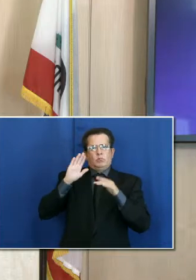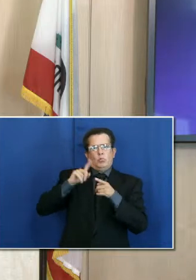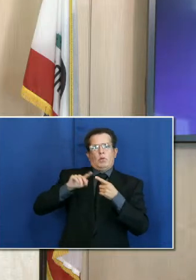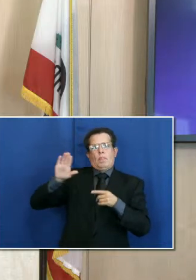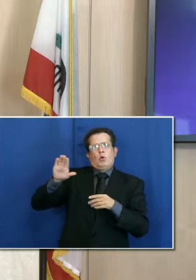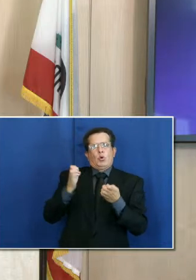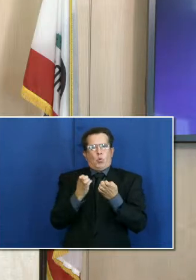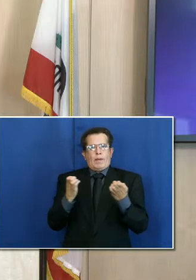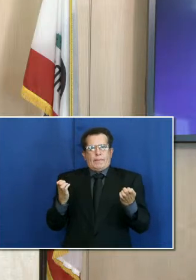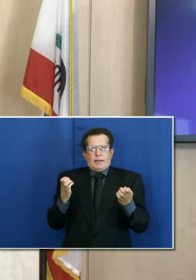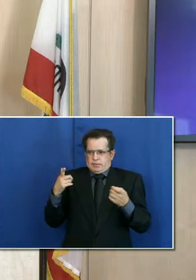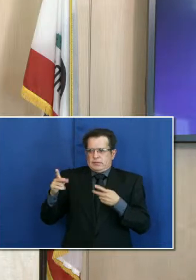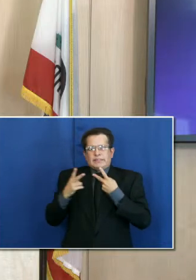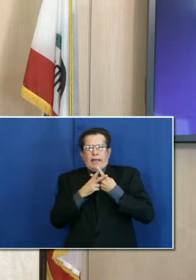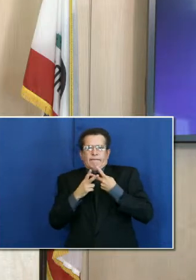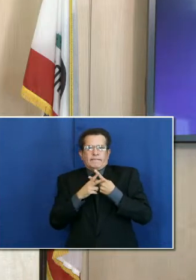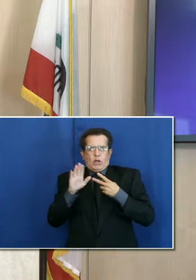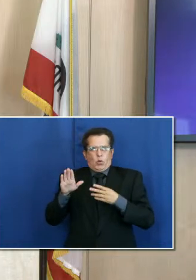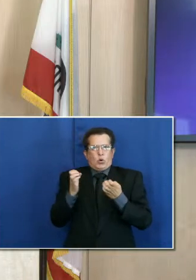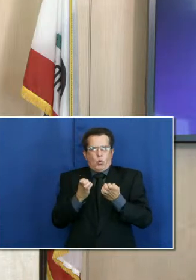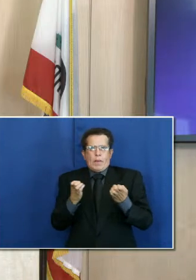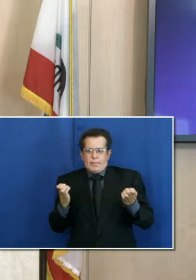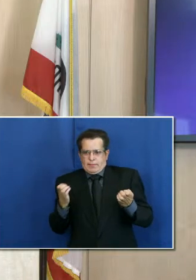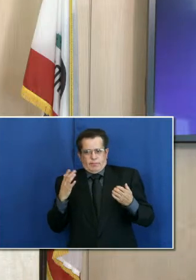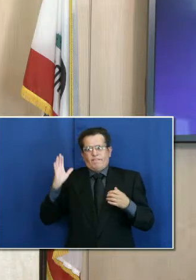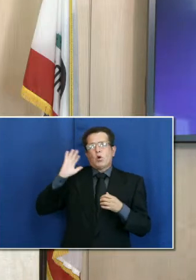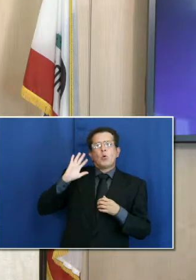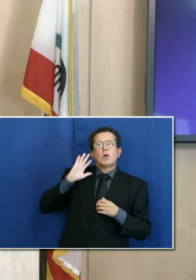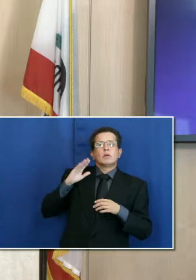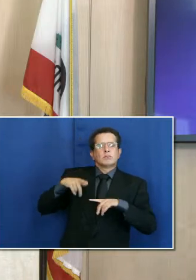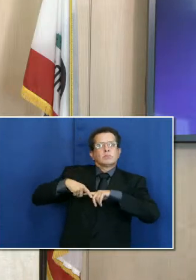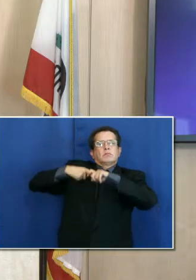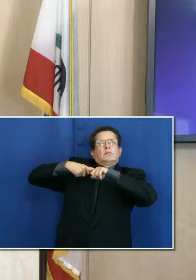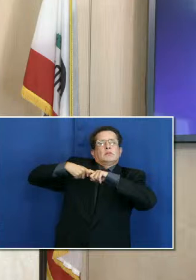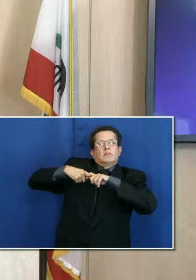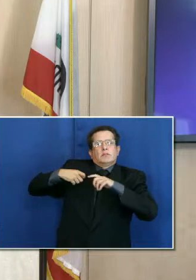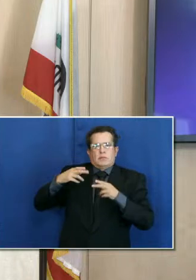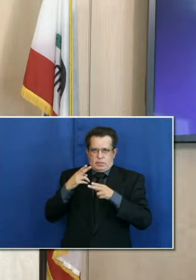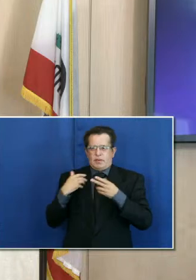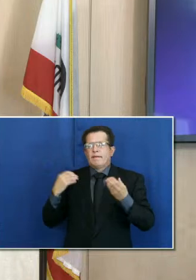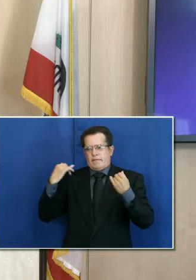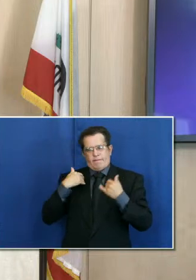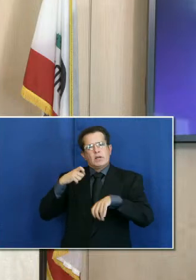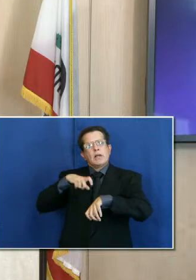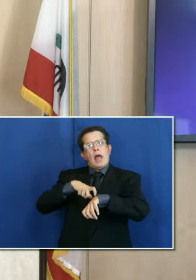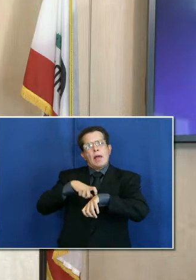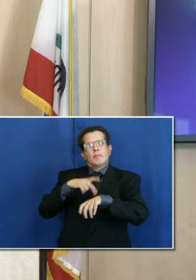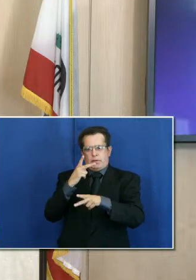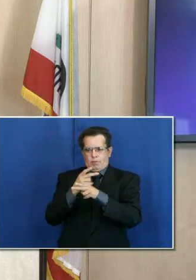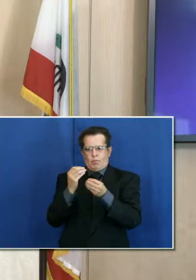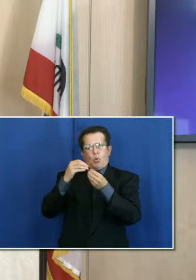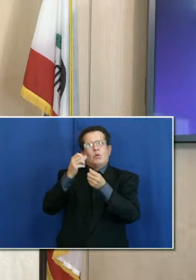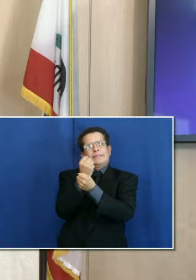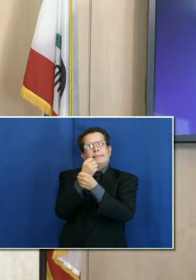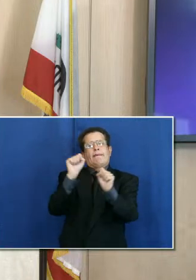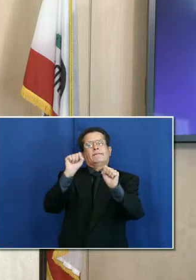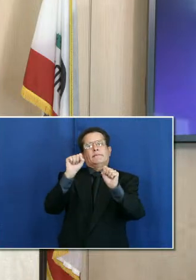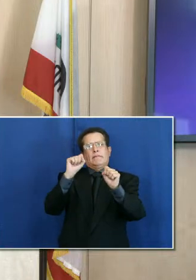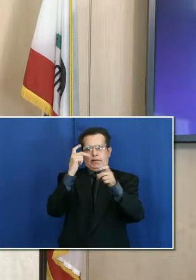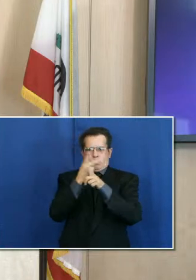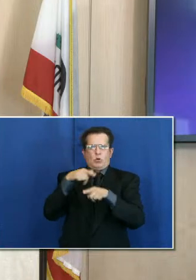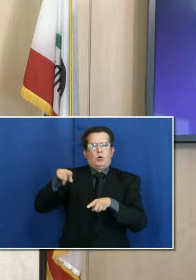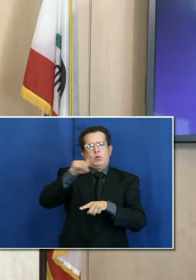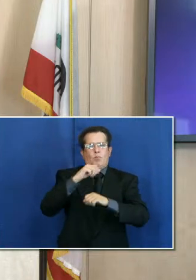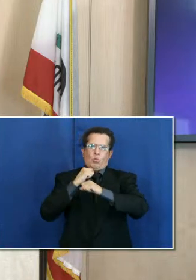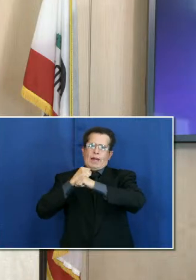and to make sure that we had the capacity to handle any patient surge. It also gave us the time necessary to develop the safety systems to protect patients